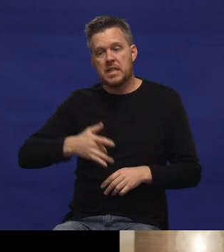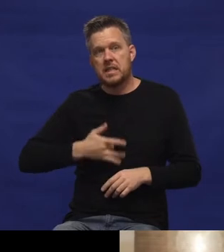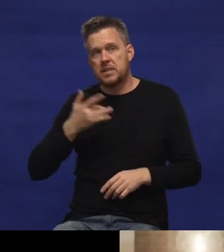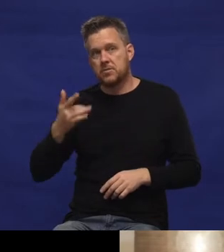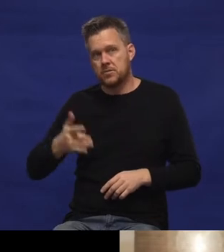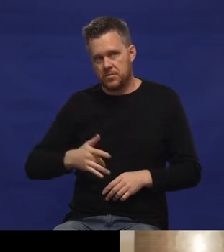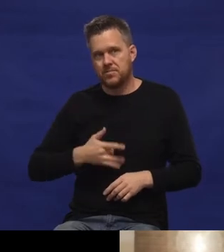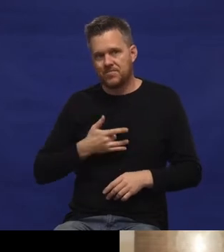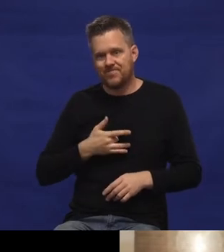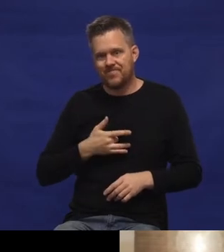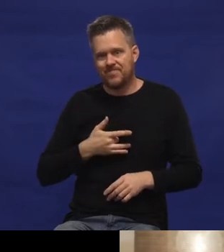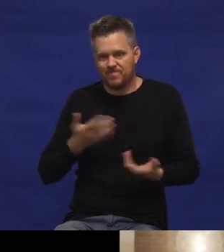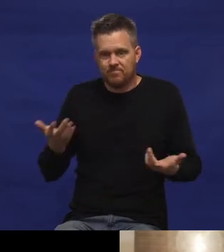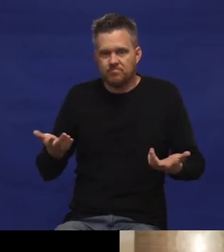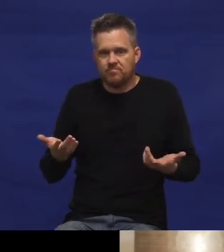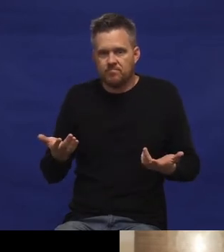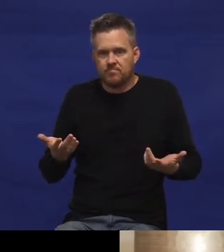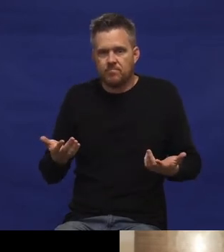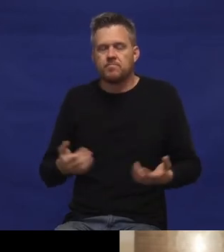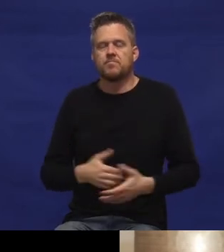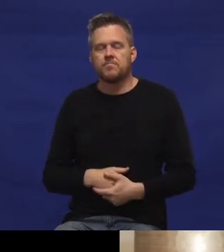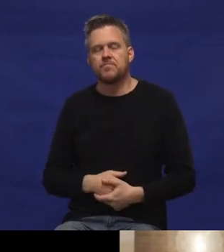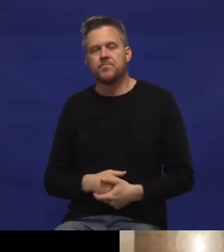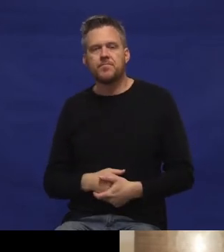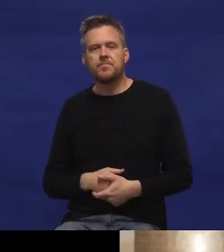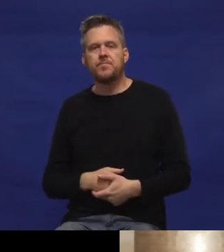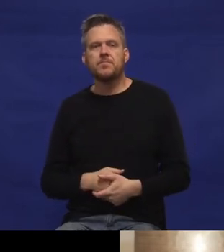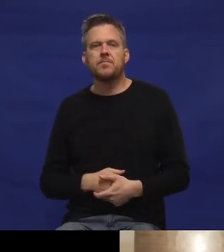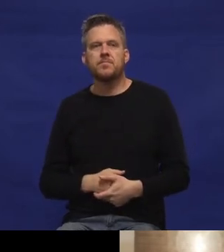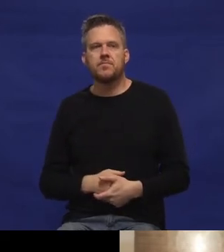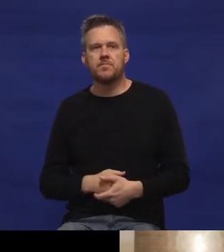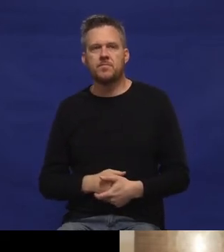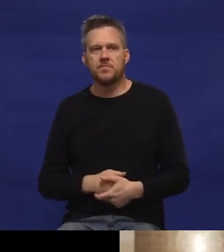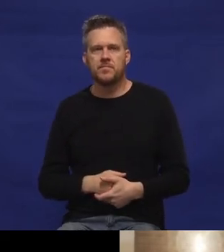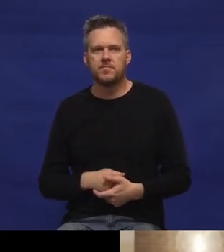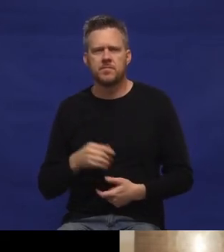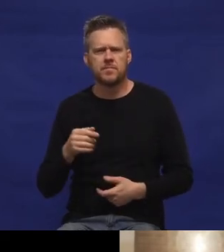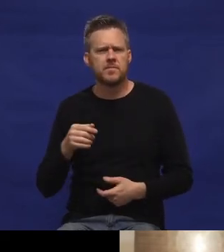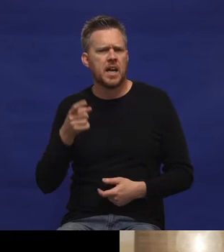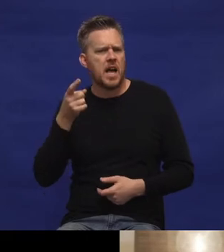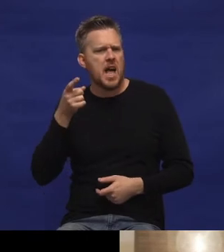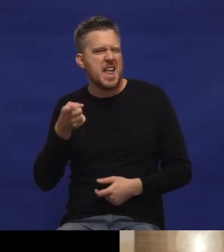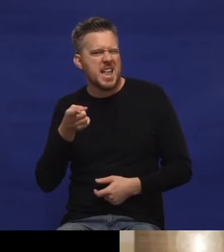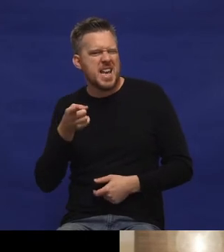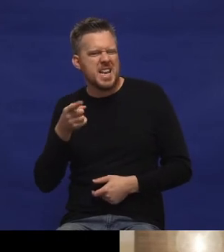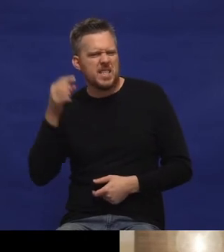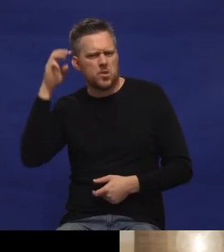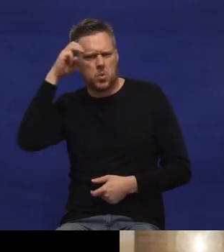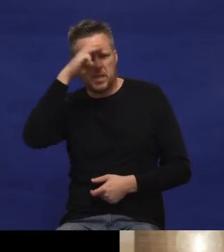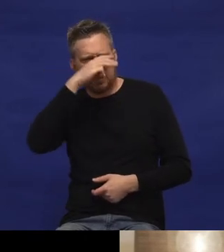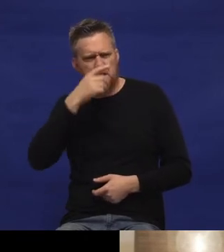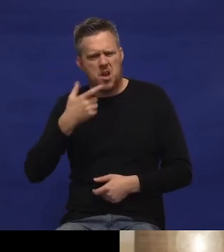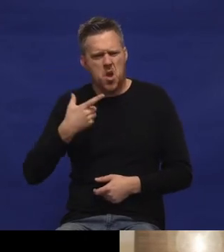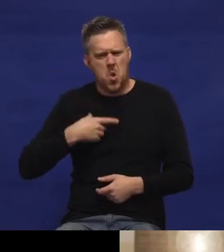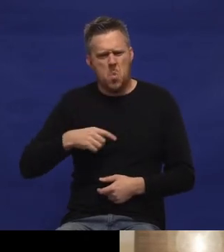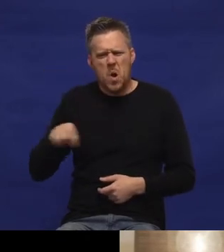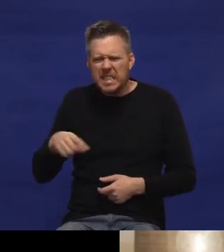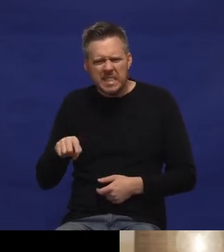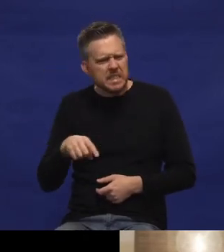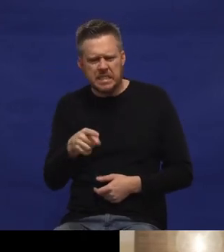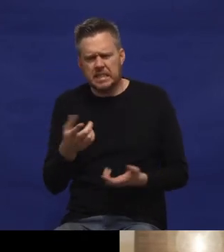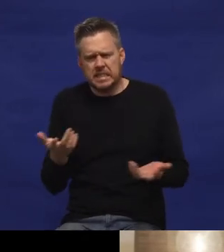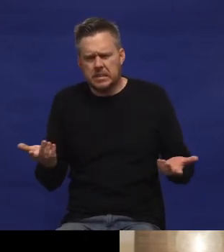have salvation. In other words, they won't die. They'll be saved. Now, that's kind of like weird, don't you think? Like, why